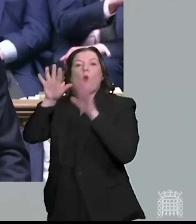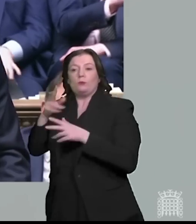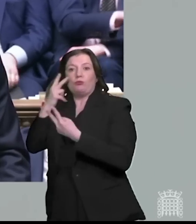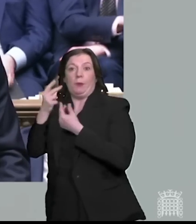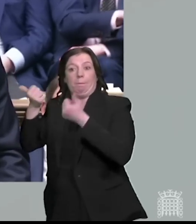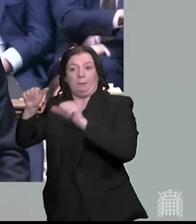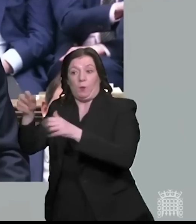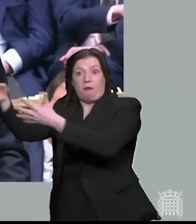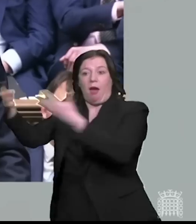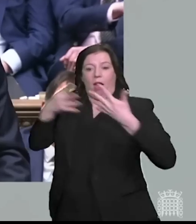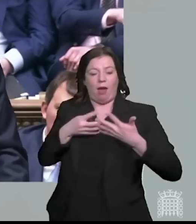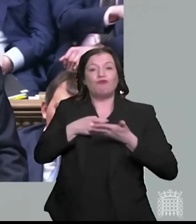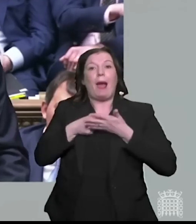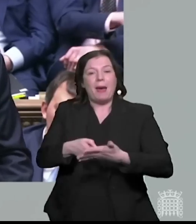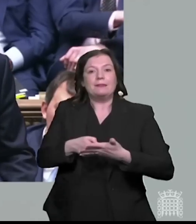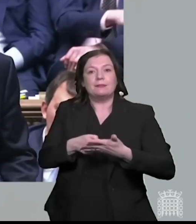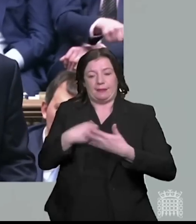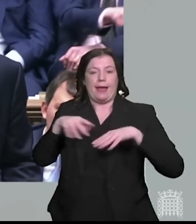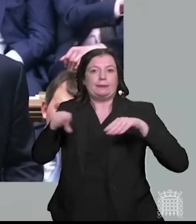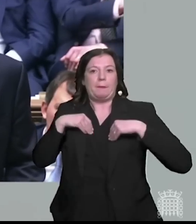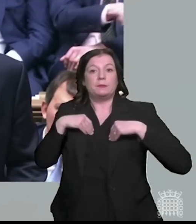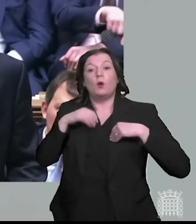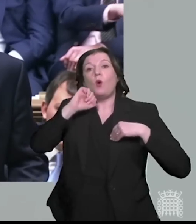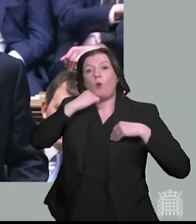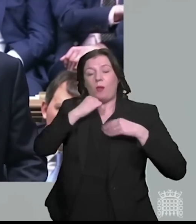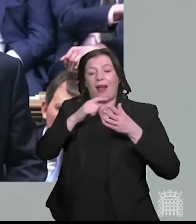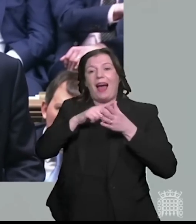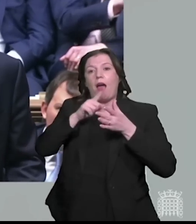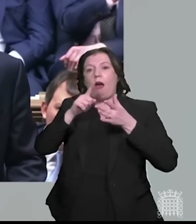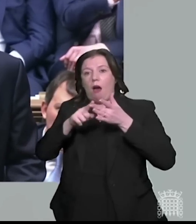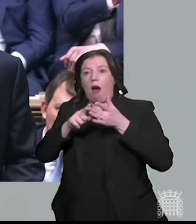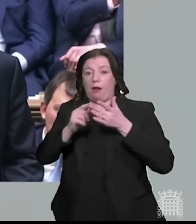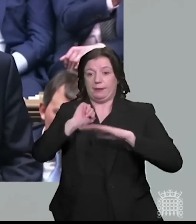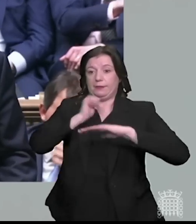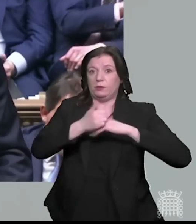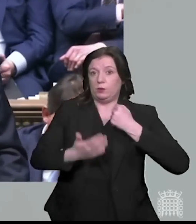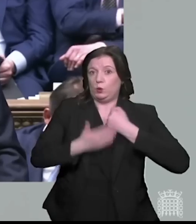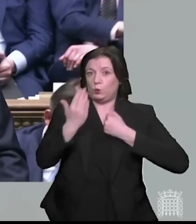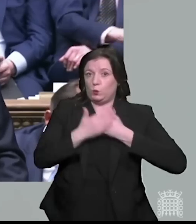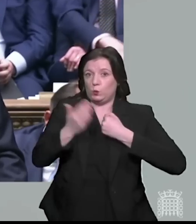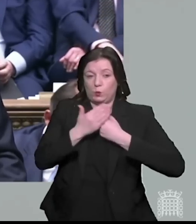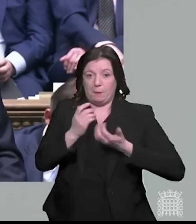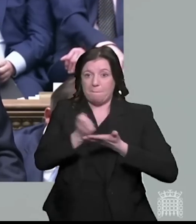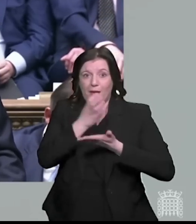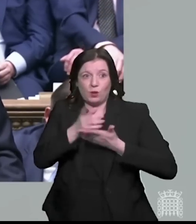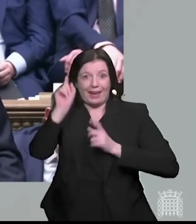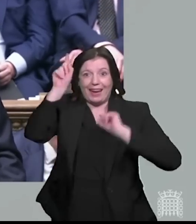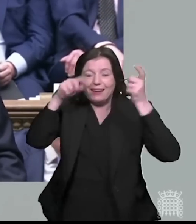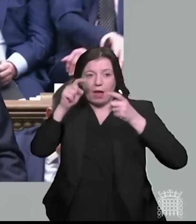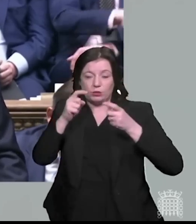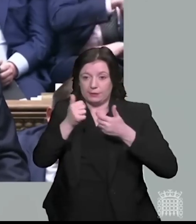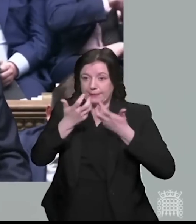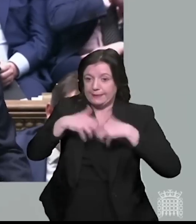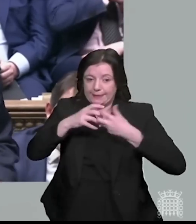I can report to the House that we will launch an AI sandbox to trial new, faster approaches to help innovators get